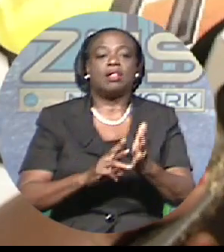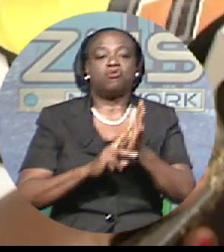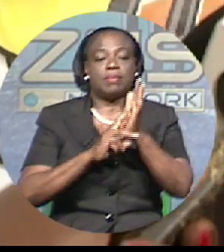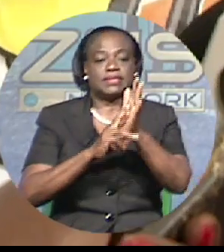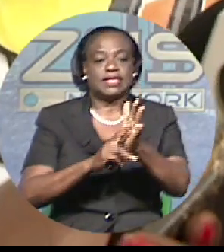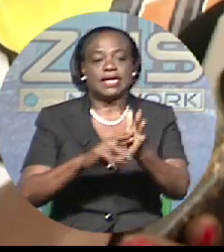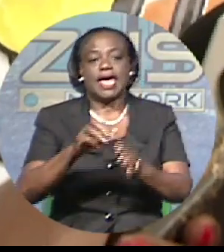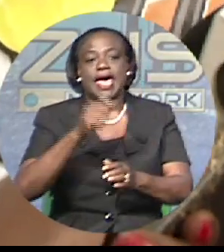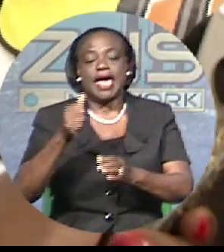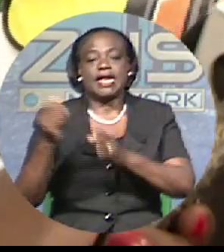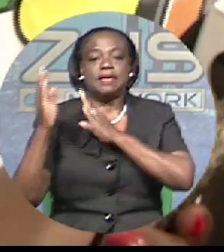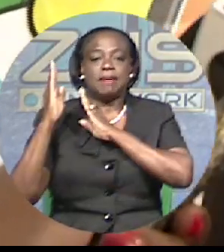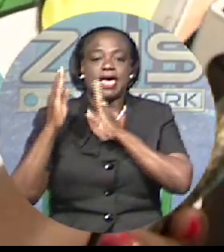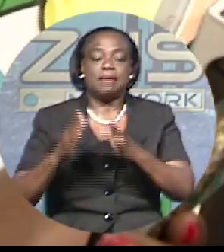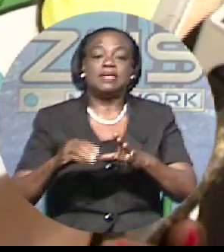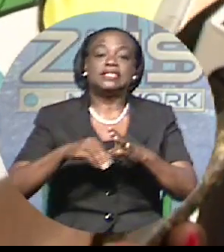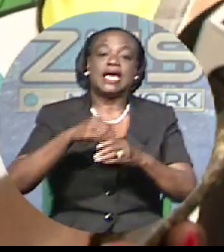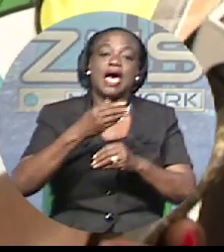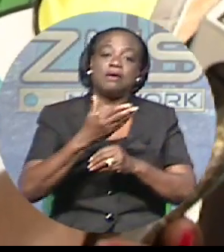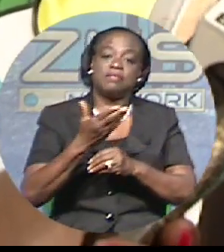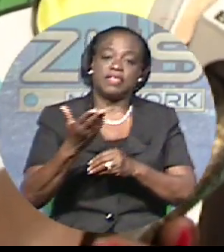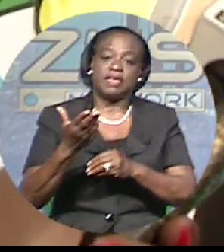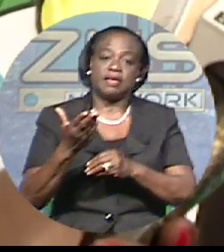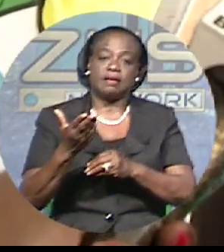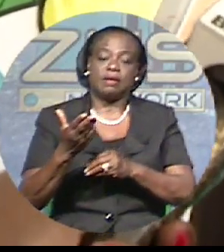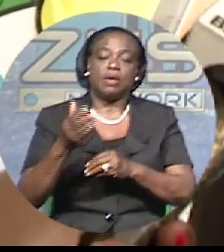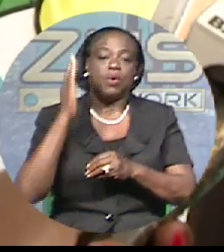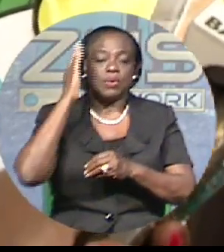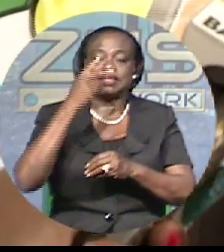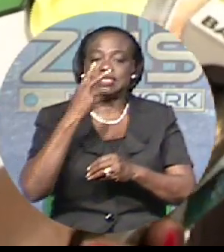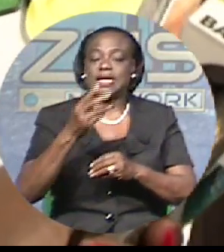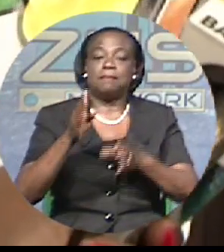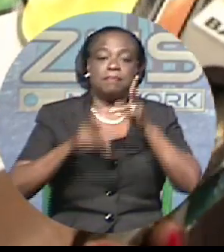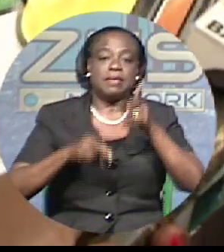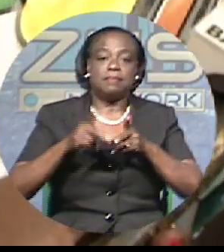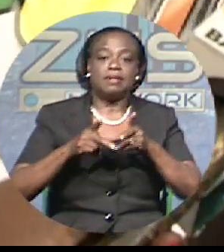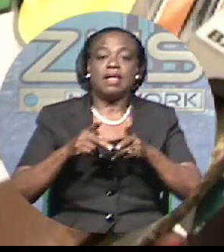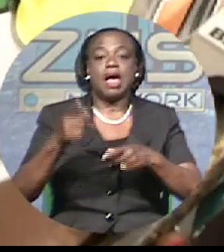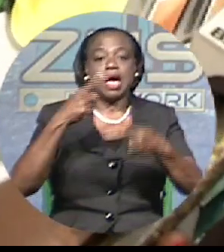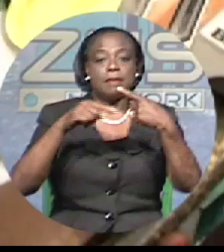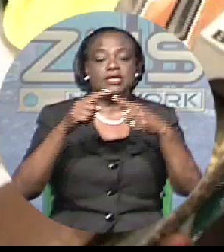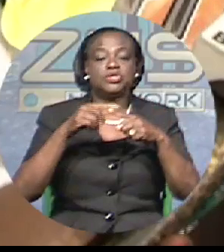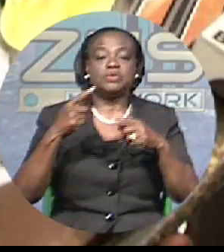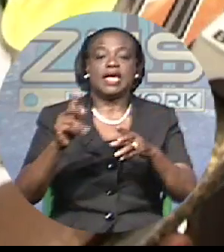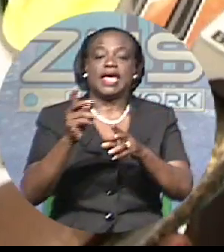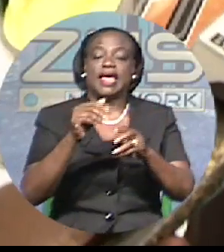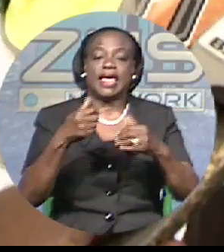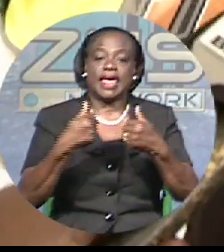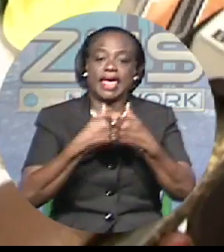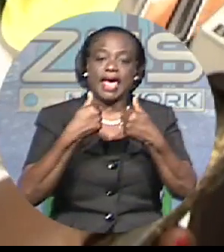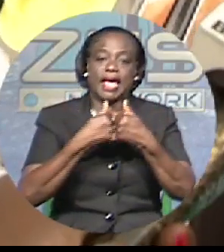that. People who are attending that game, of course, they get to see firsthand, they get to feel